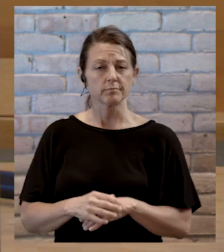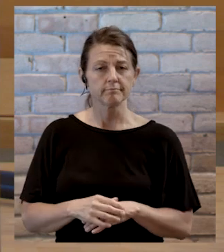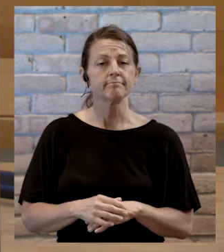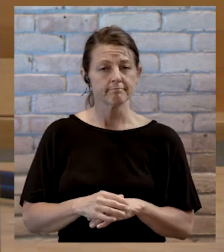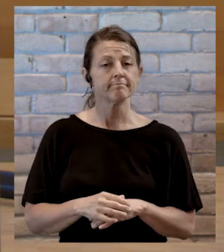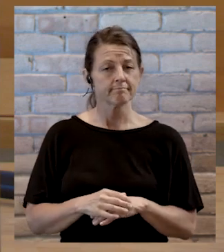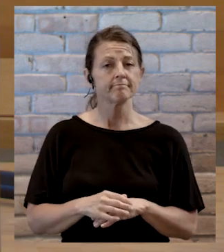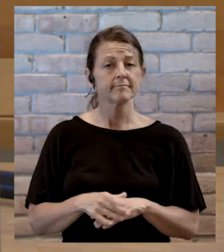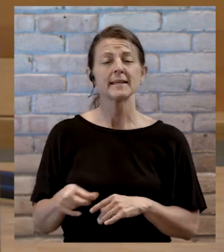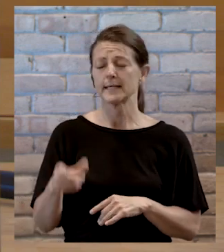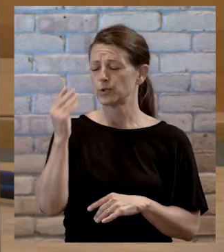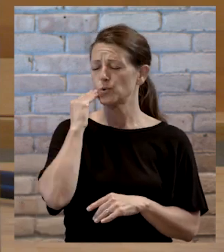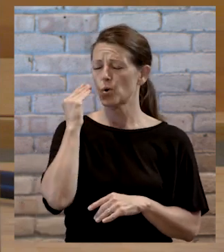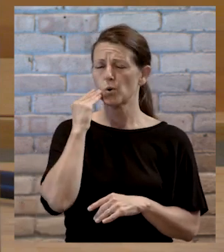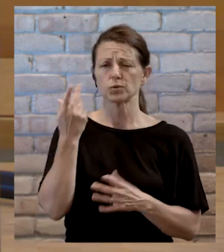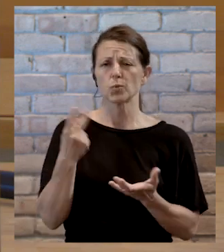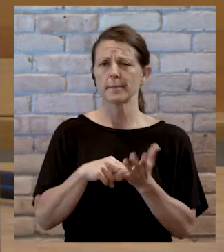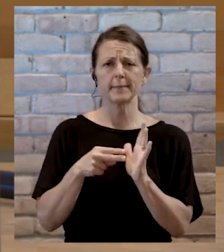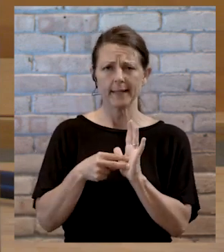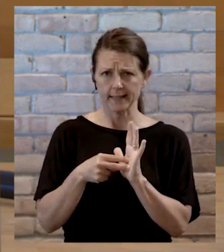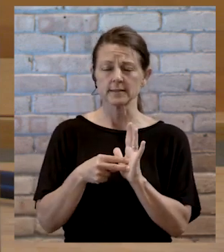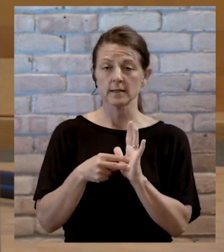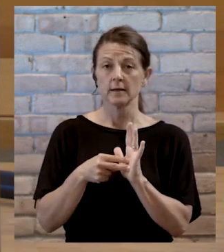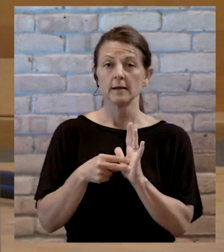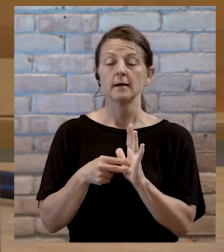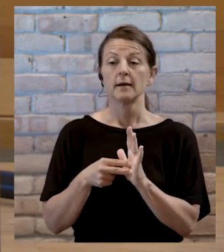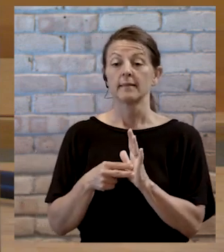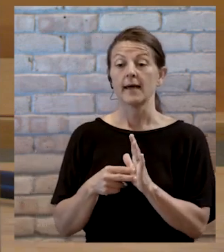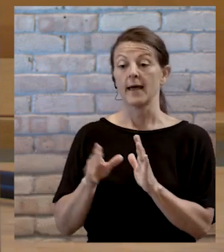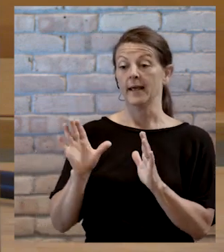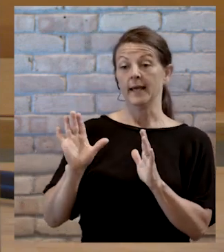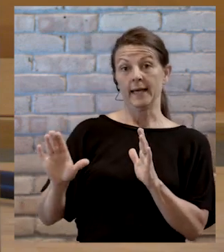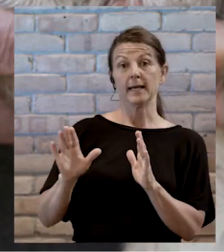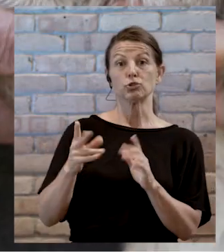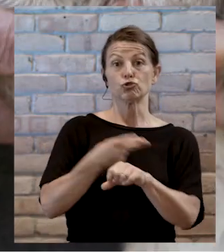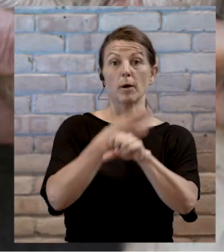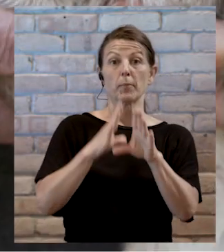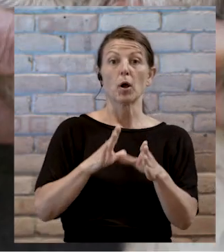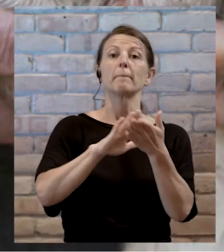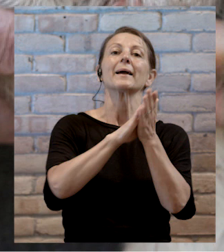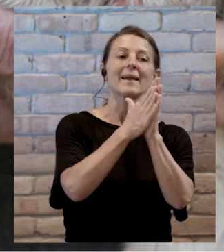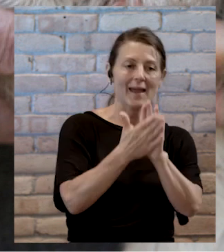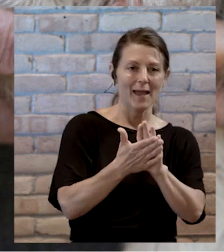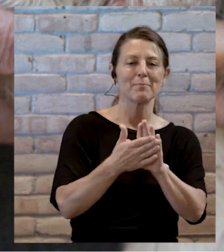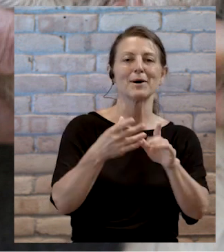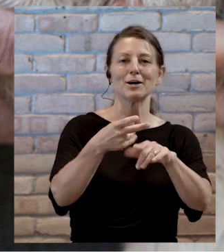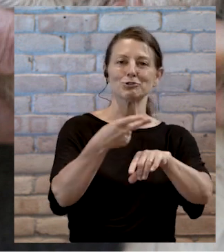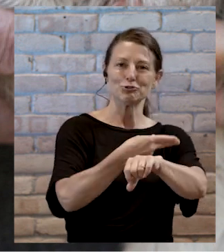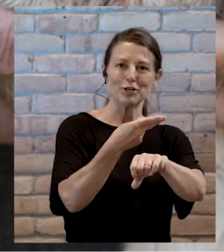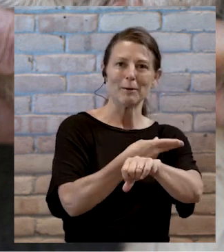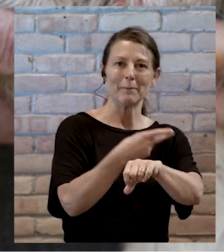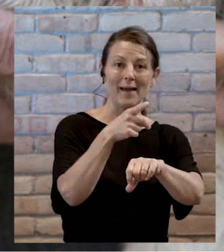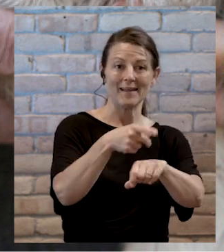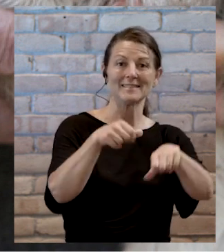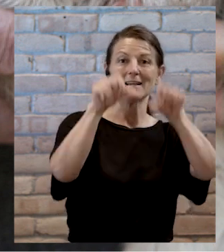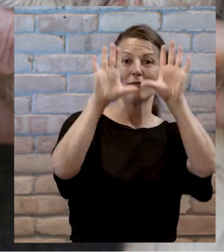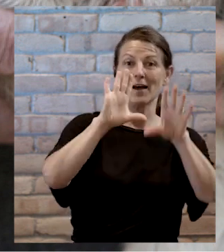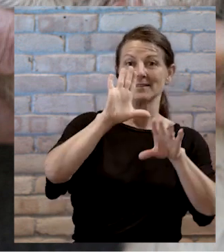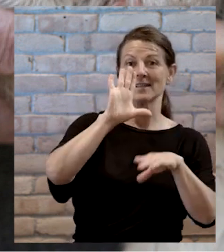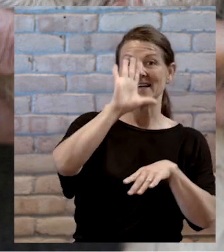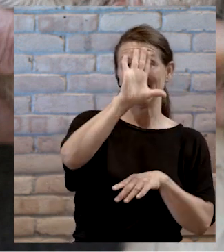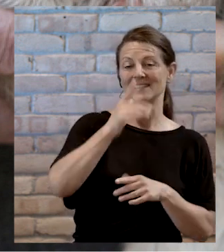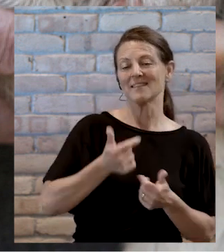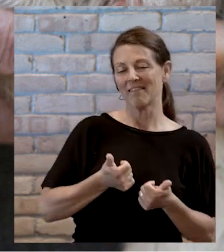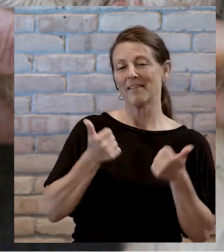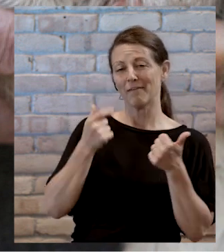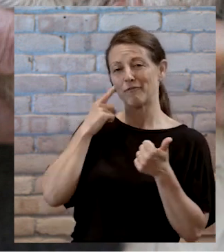And he knew what it meant for him that his shepherd became a sheep and gave his life for him. And